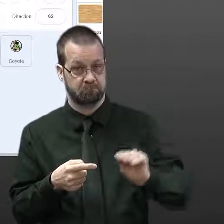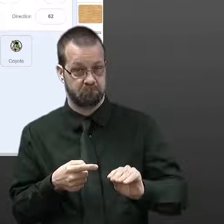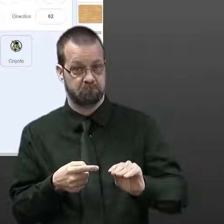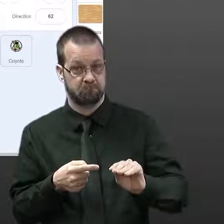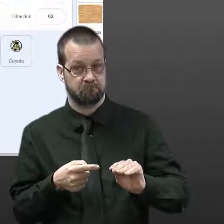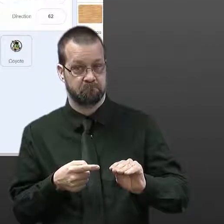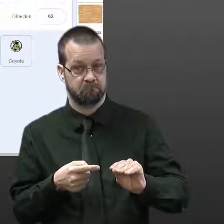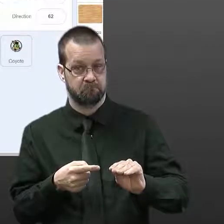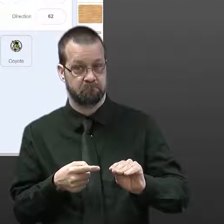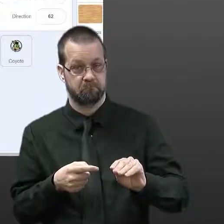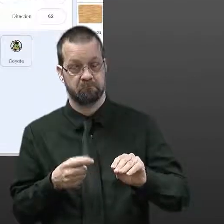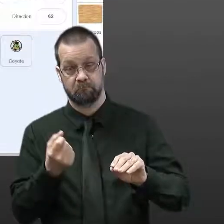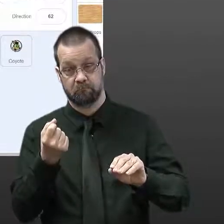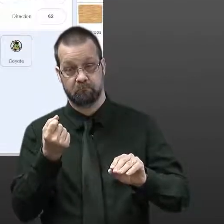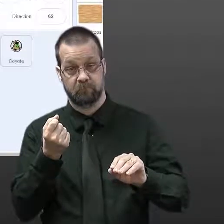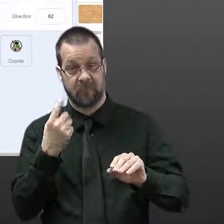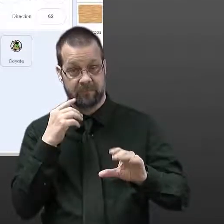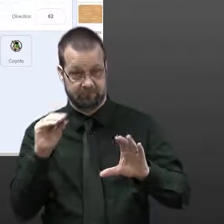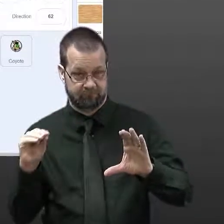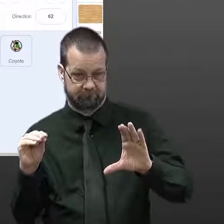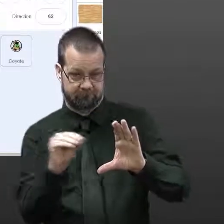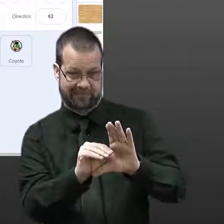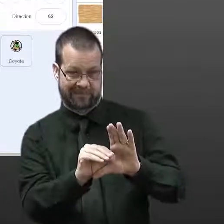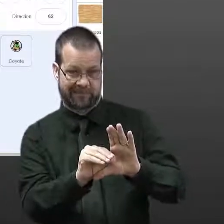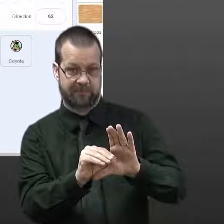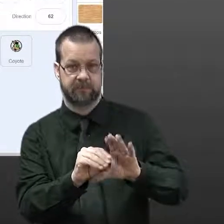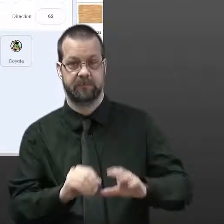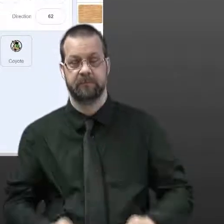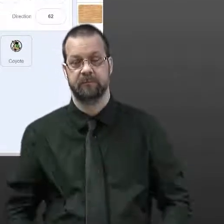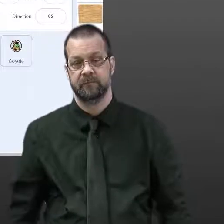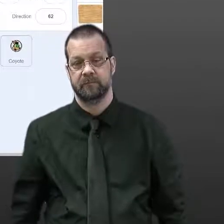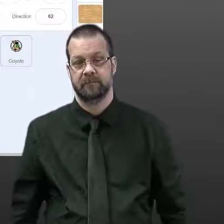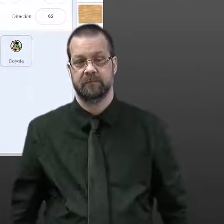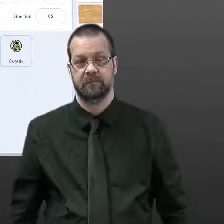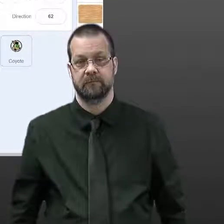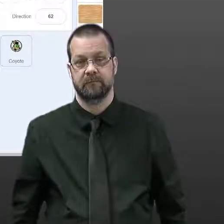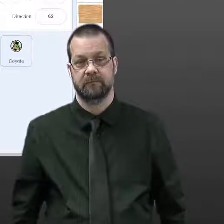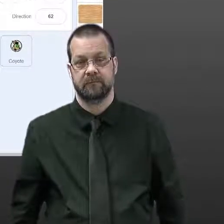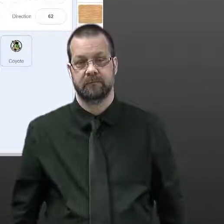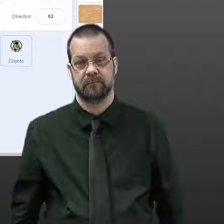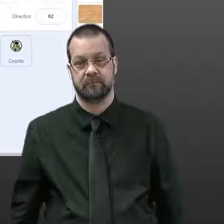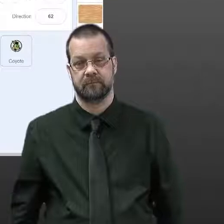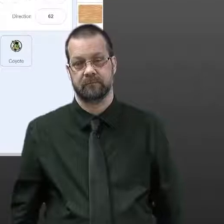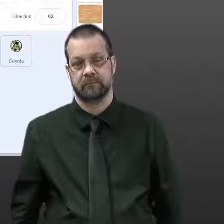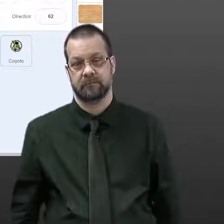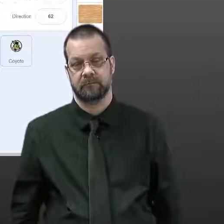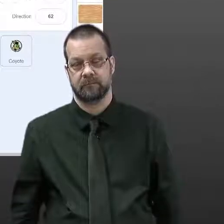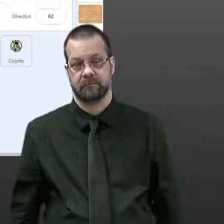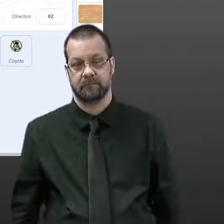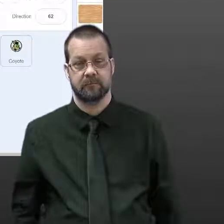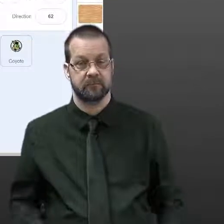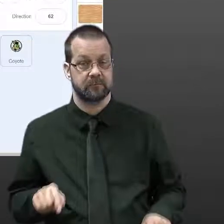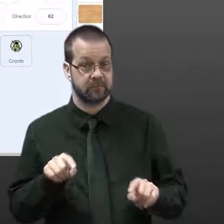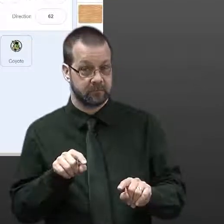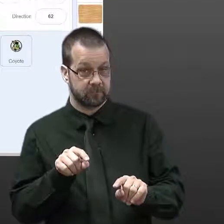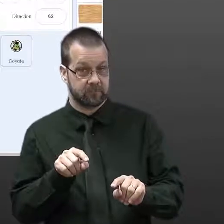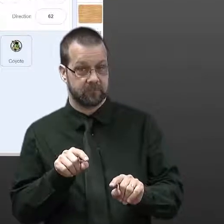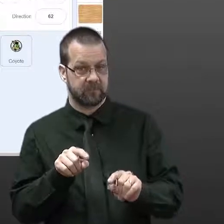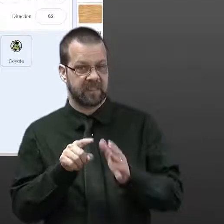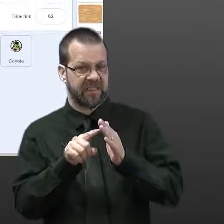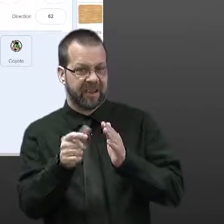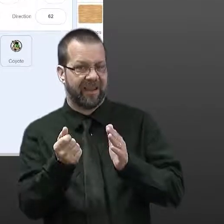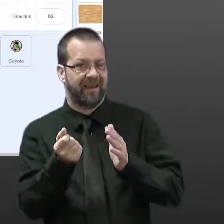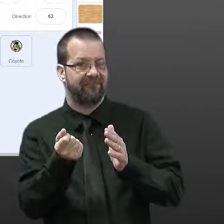grab this show block again from looks, and we're going to put that inside of this if then. The next thing that we're going to